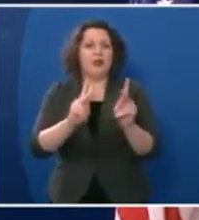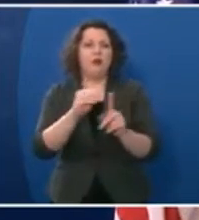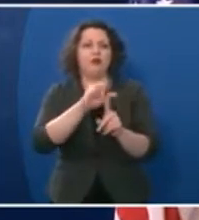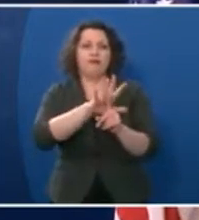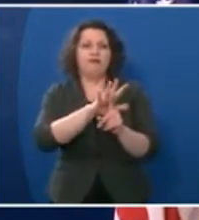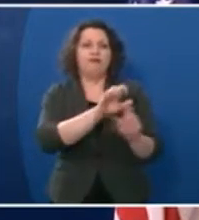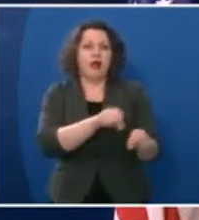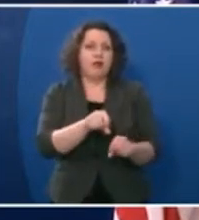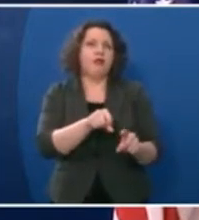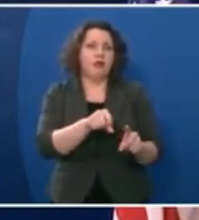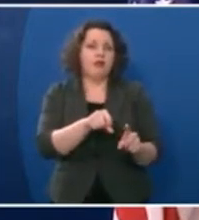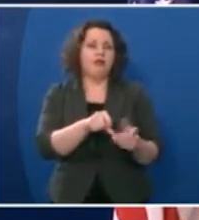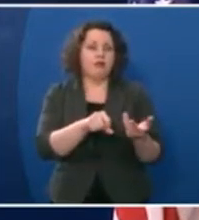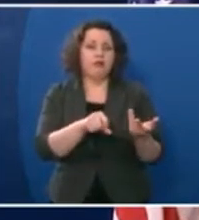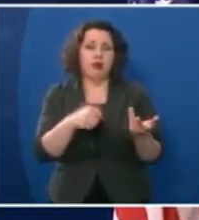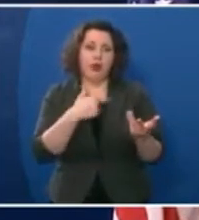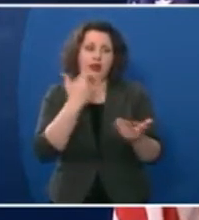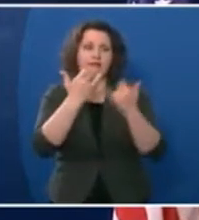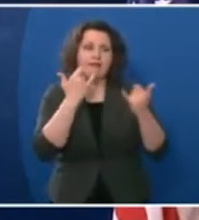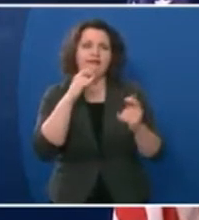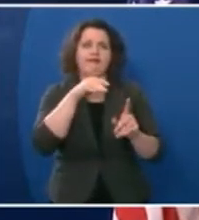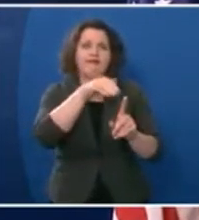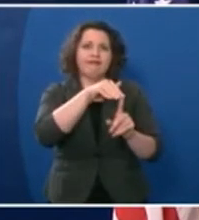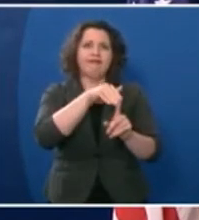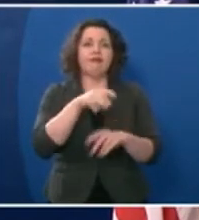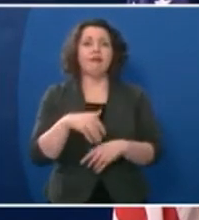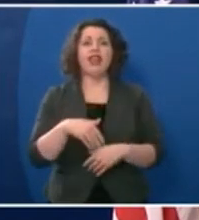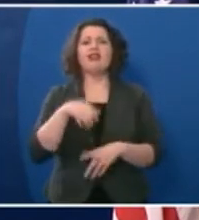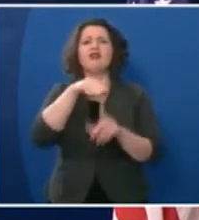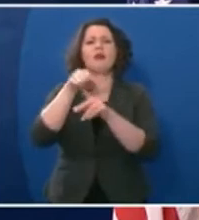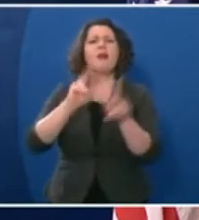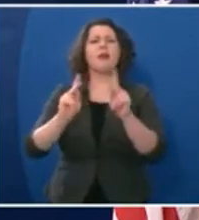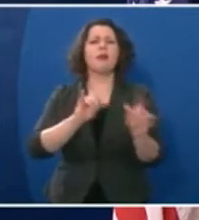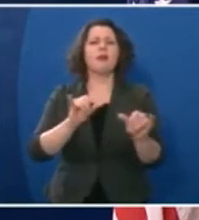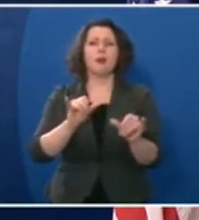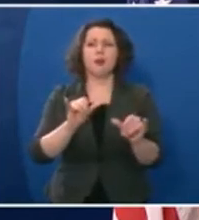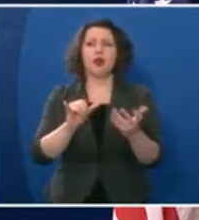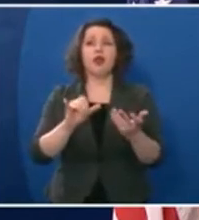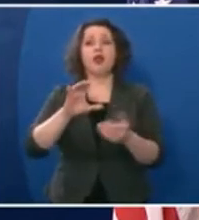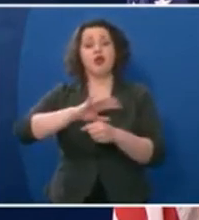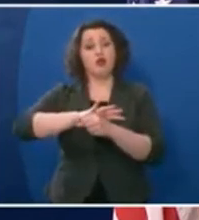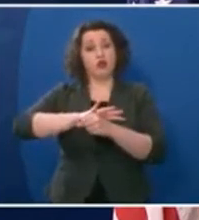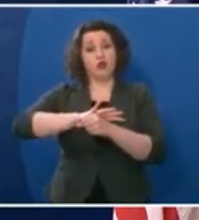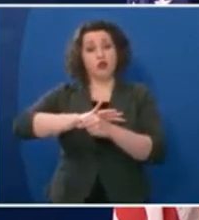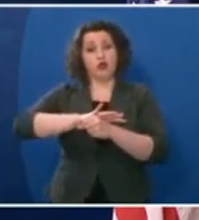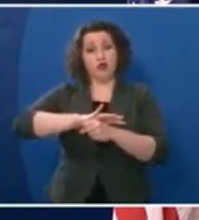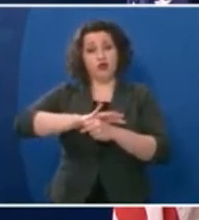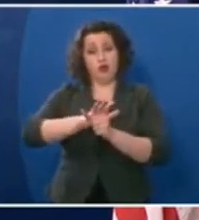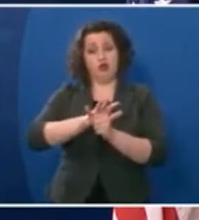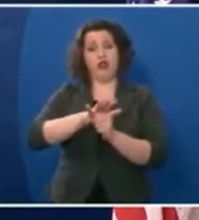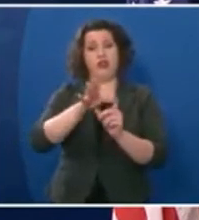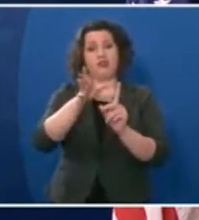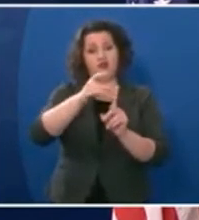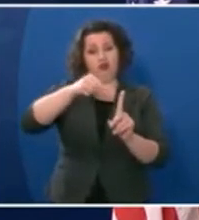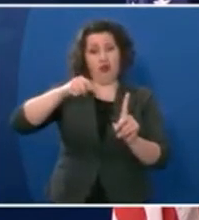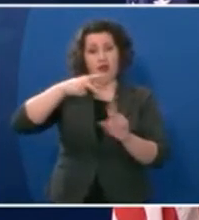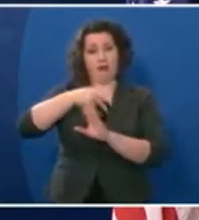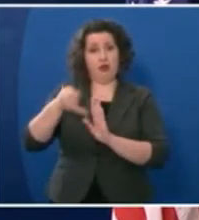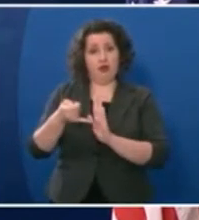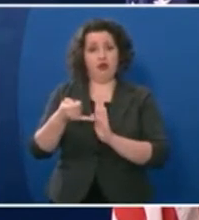potentially been exposed. And then I just want to remind Iowans too, I was trying to find the note, the COVID tracking project actually did